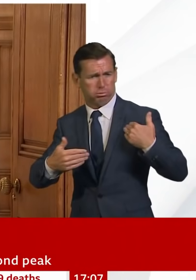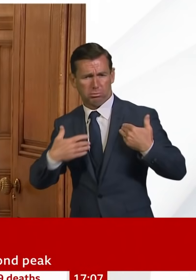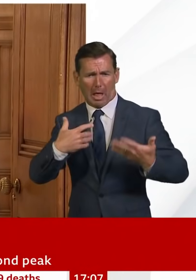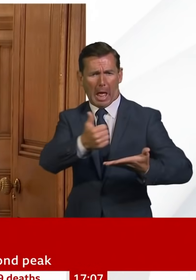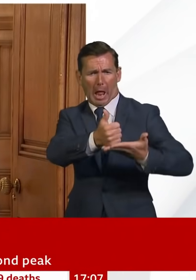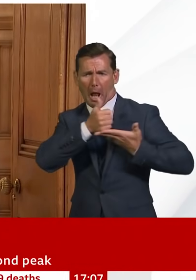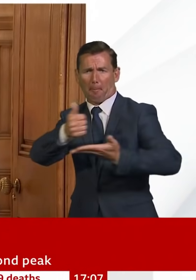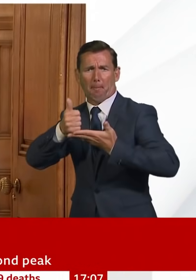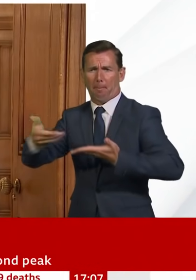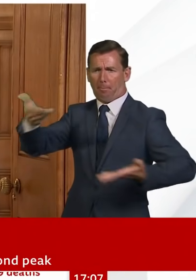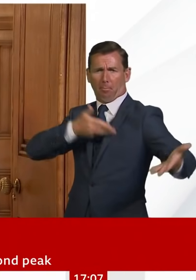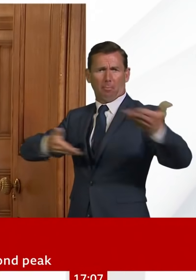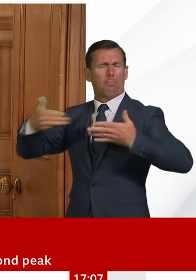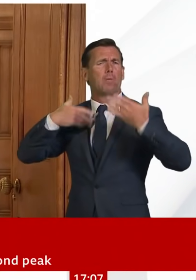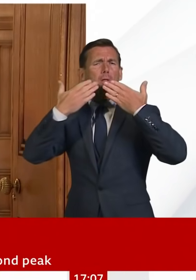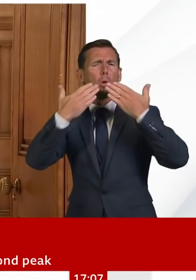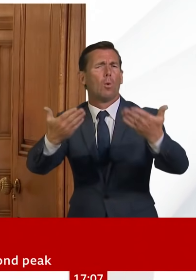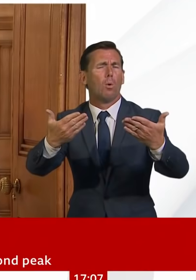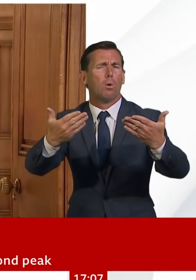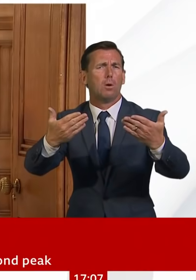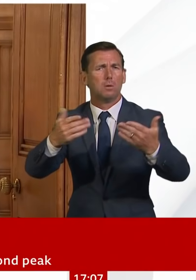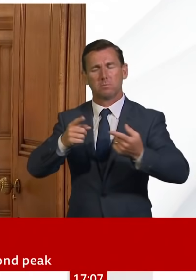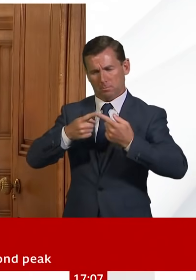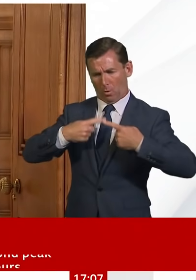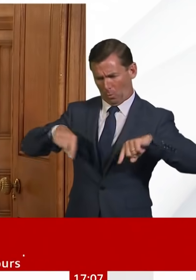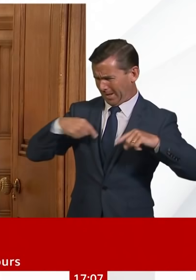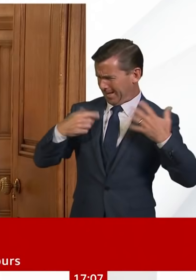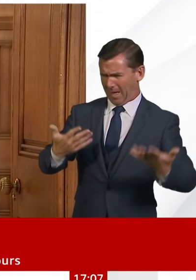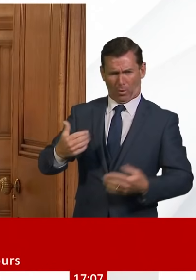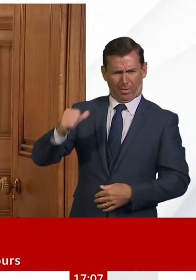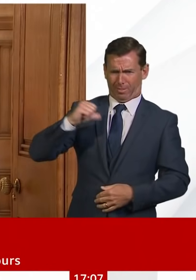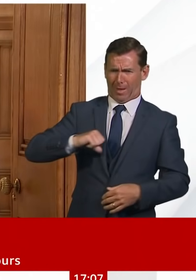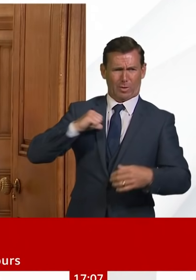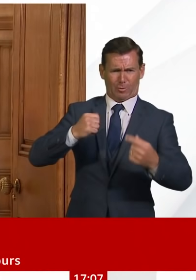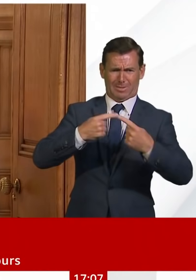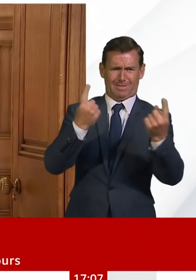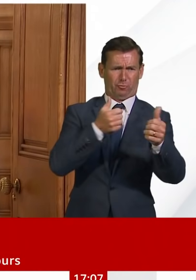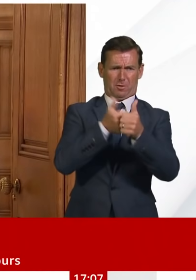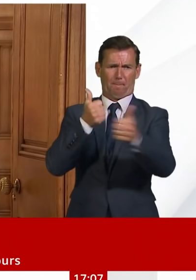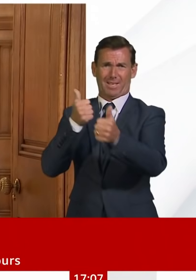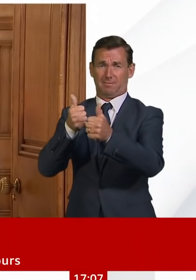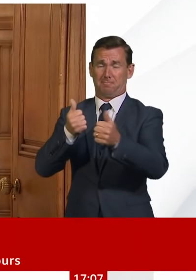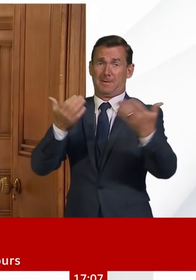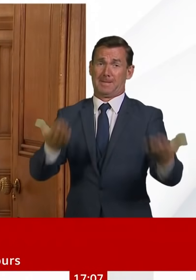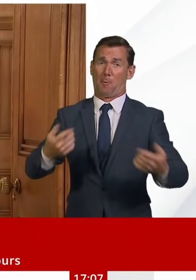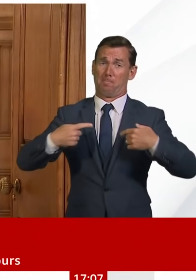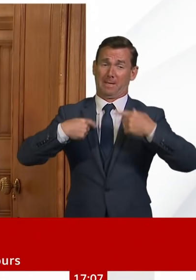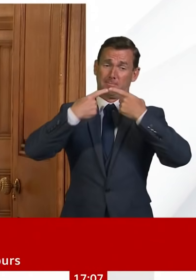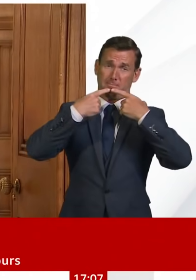forward, and we are now actively engaged with thousands of these companies, and I can announce that we're working